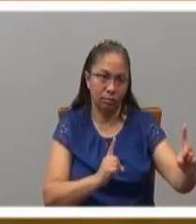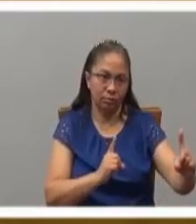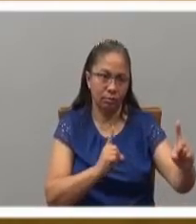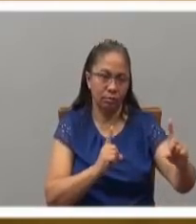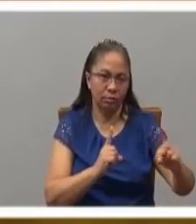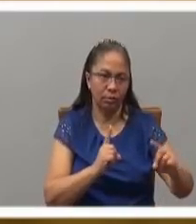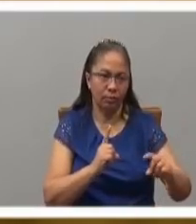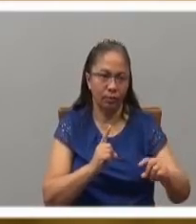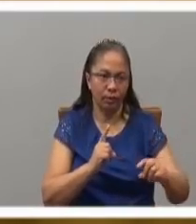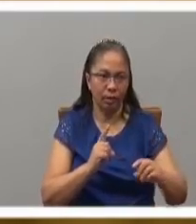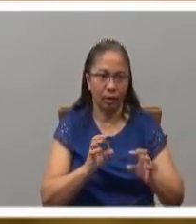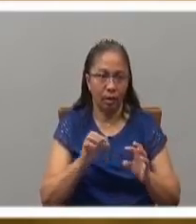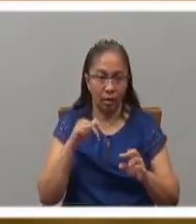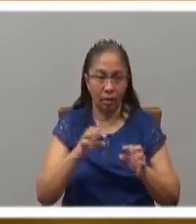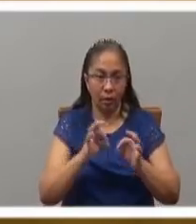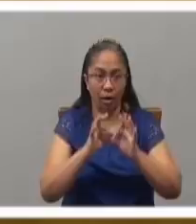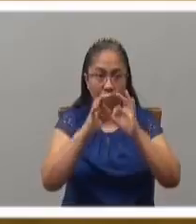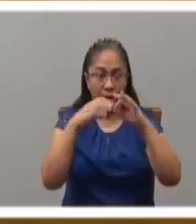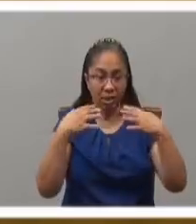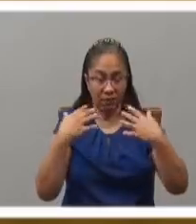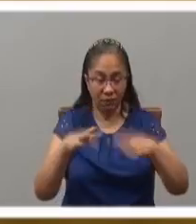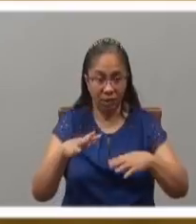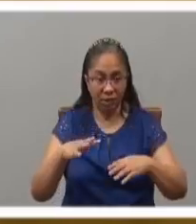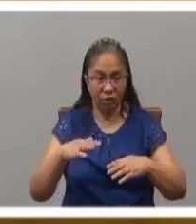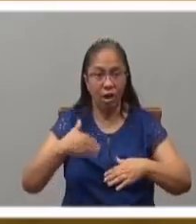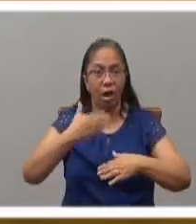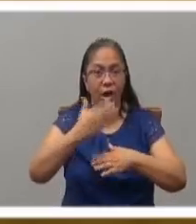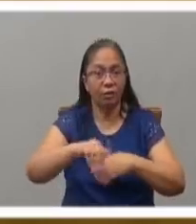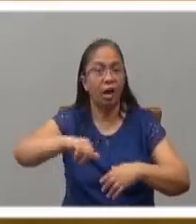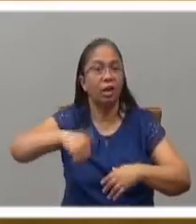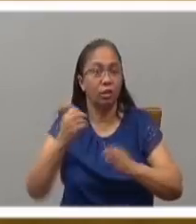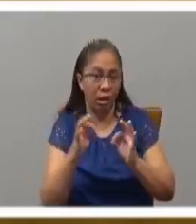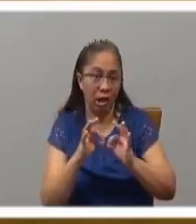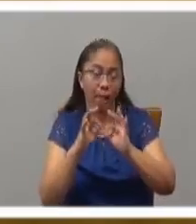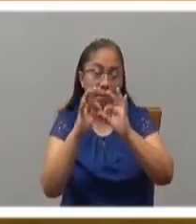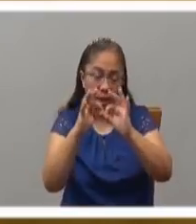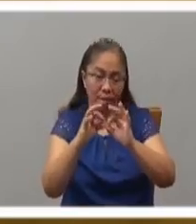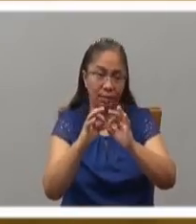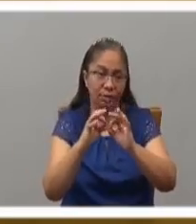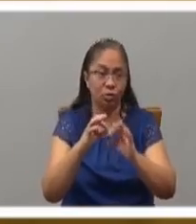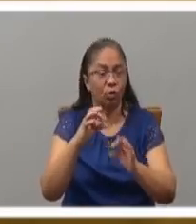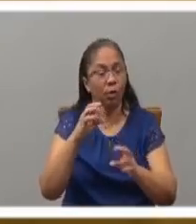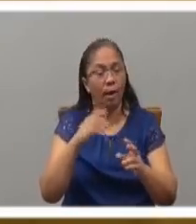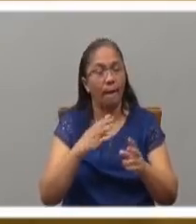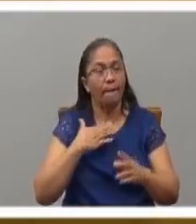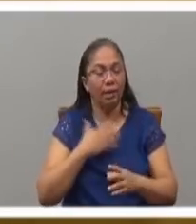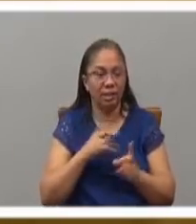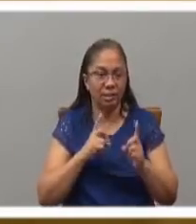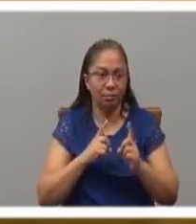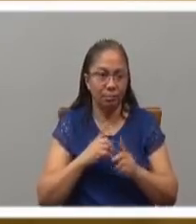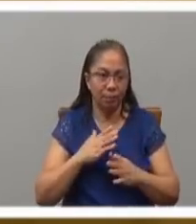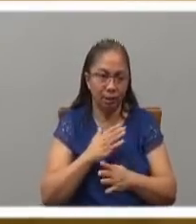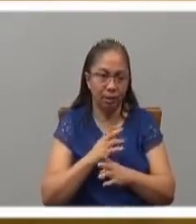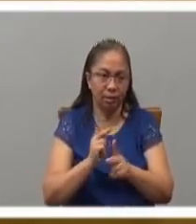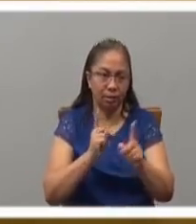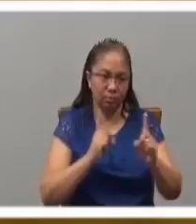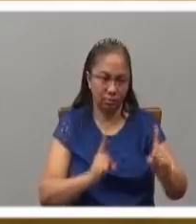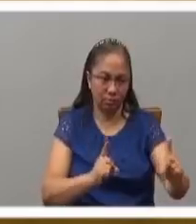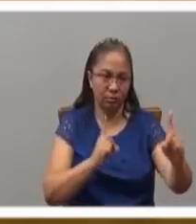mass after, so if people would like to use the back door there, any of the doors through the coffee shop, so that you can get out. And thank